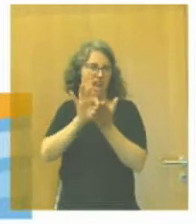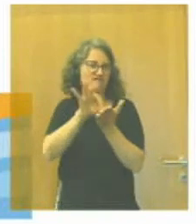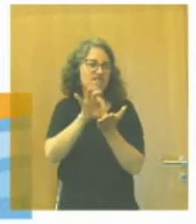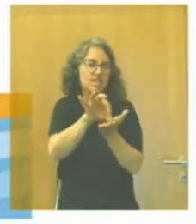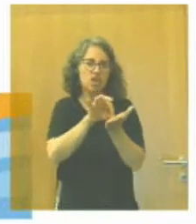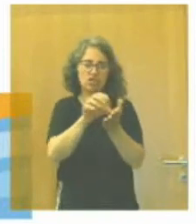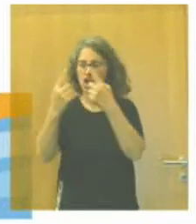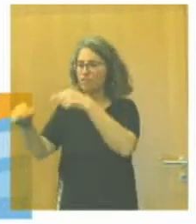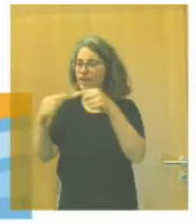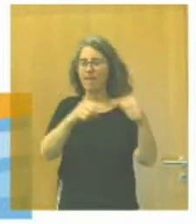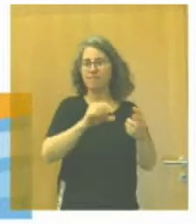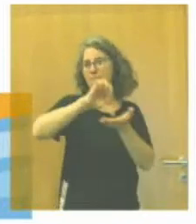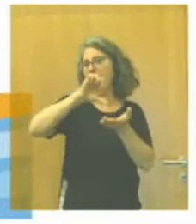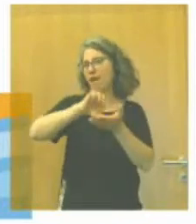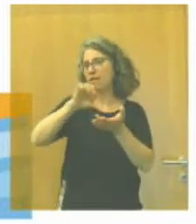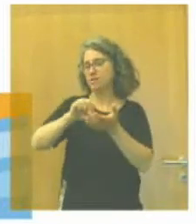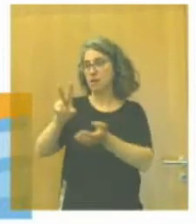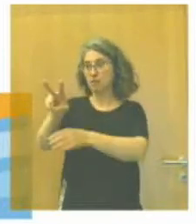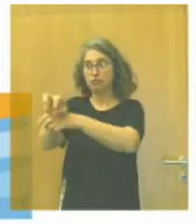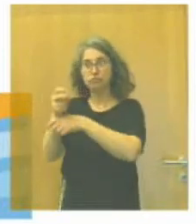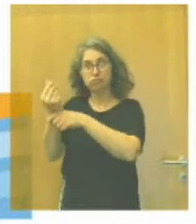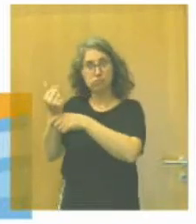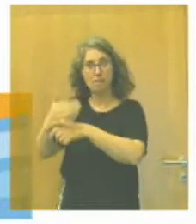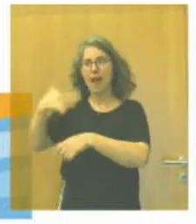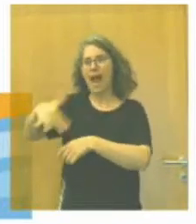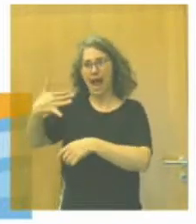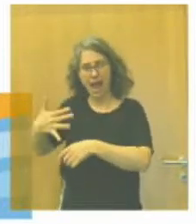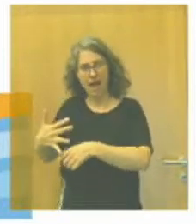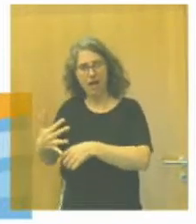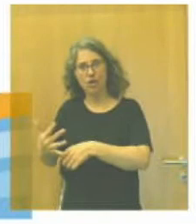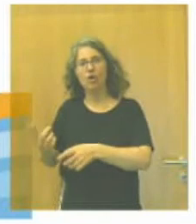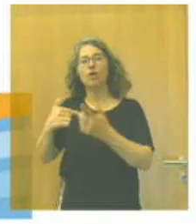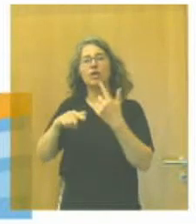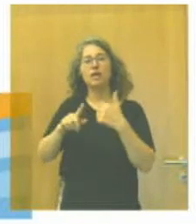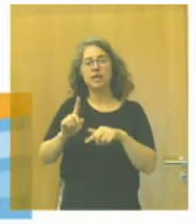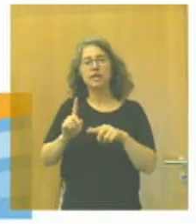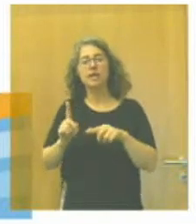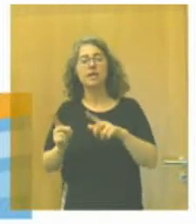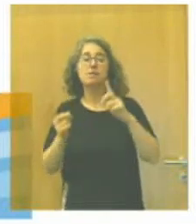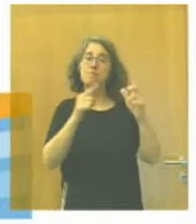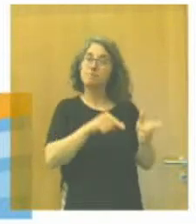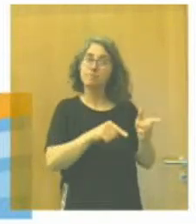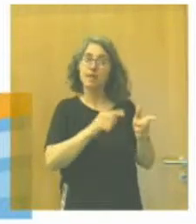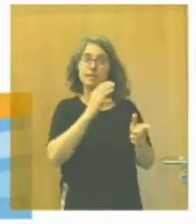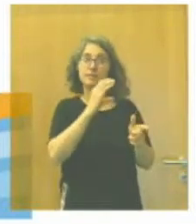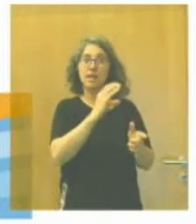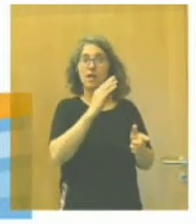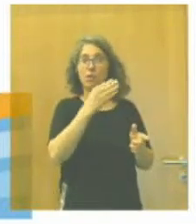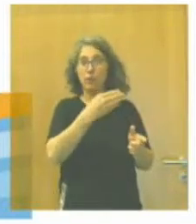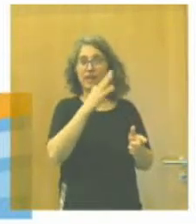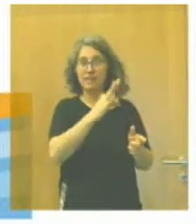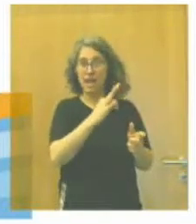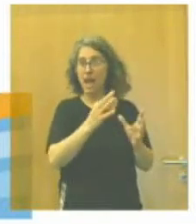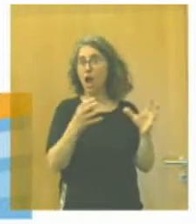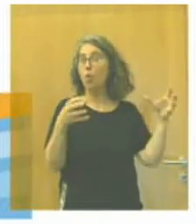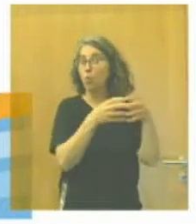others. I would say, too, about the in-person group CBT, one of the reasons that has a very high ROI